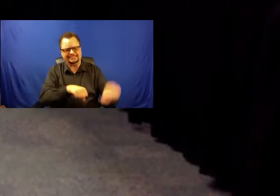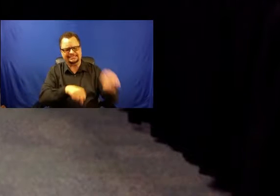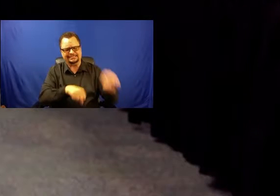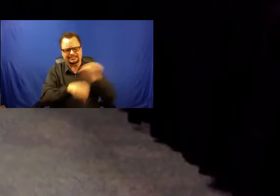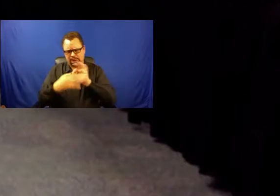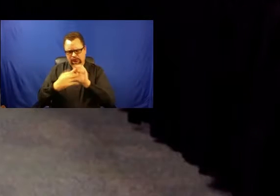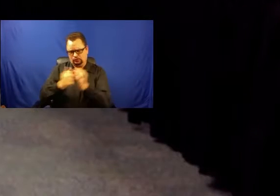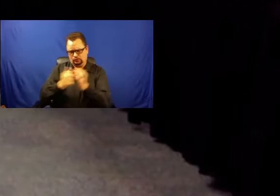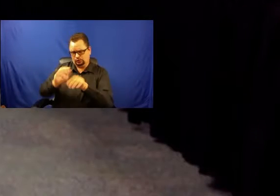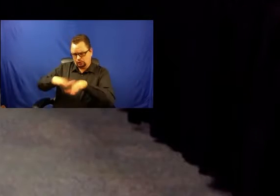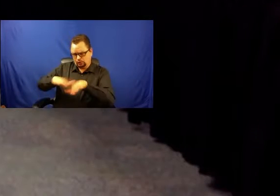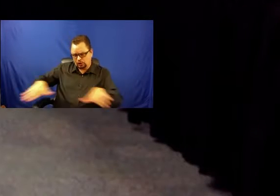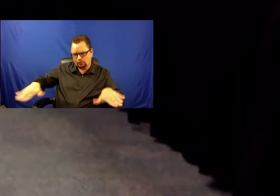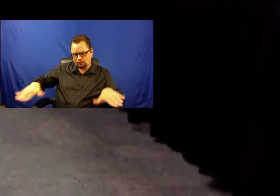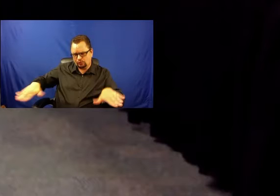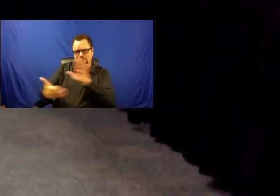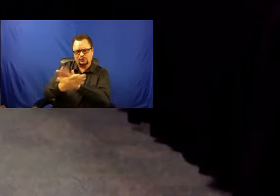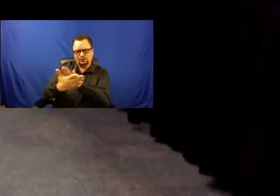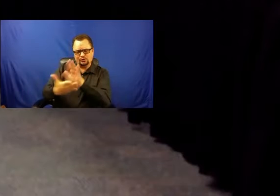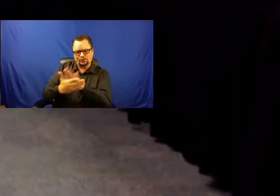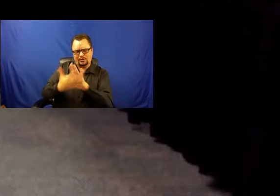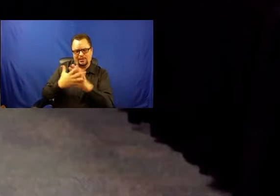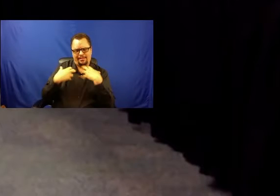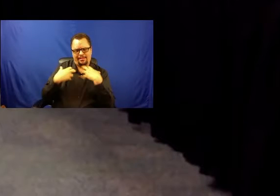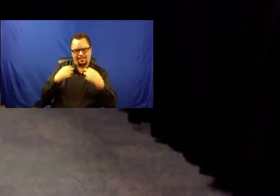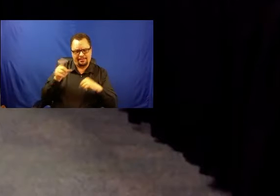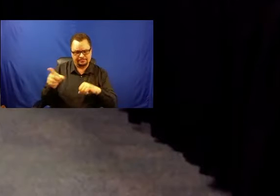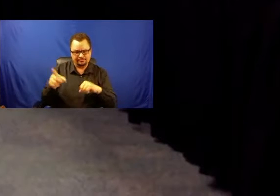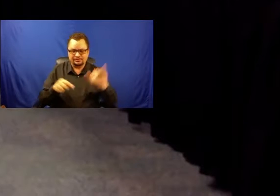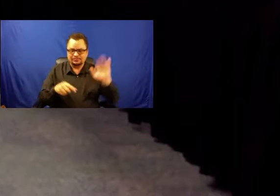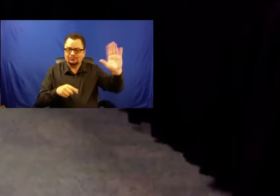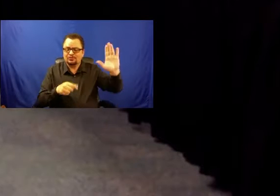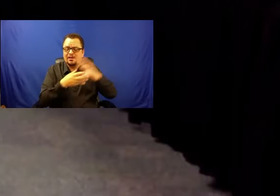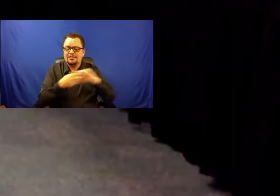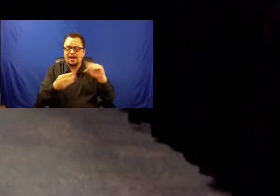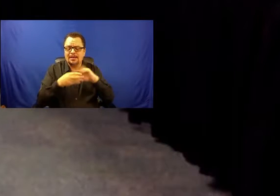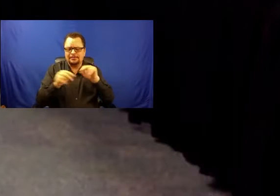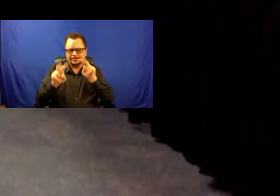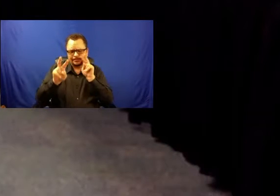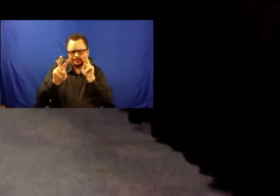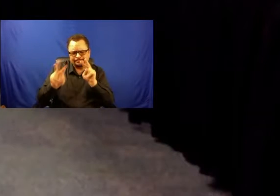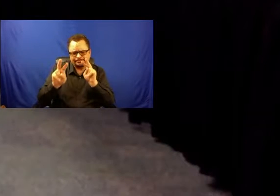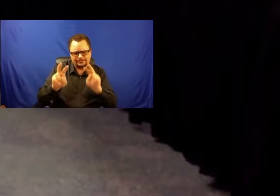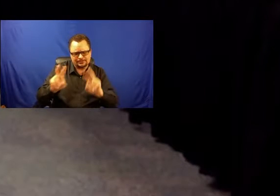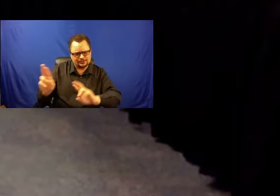bit later. And I will add that we've got